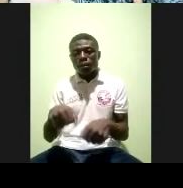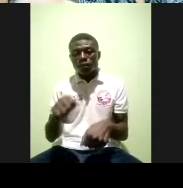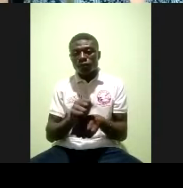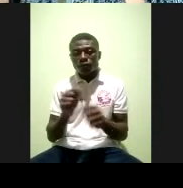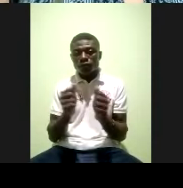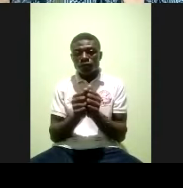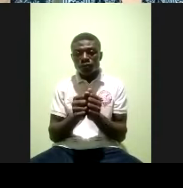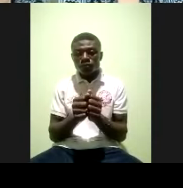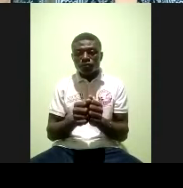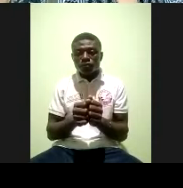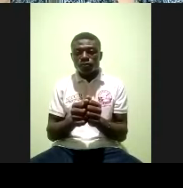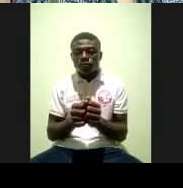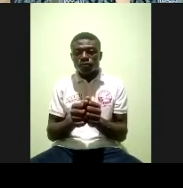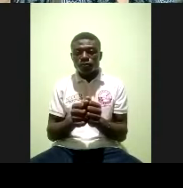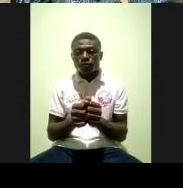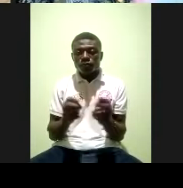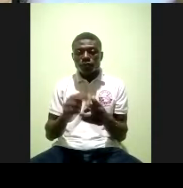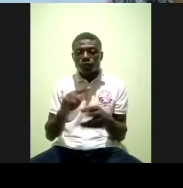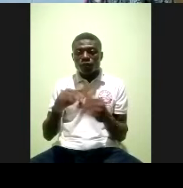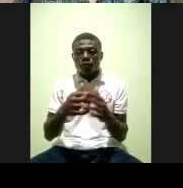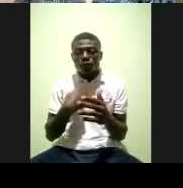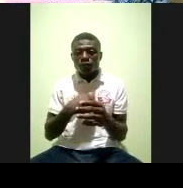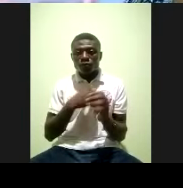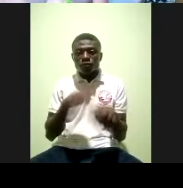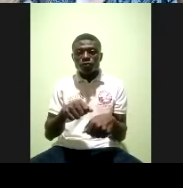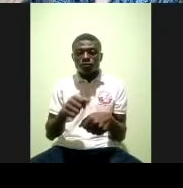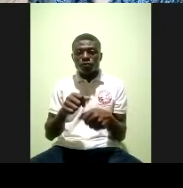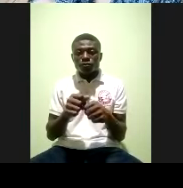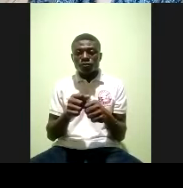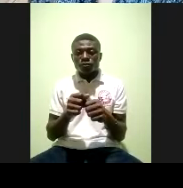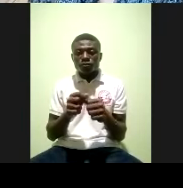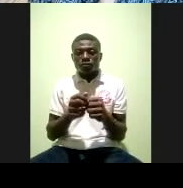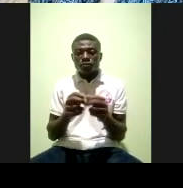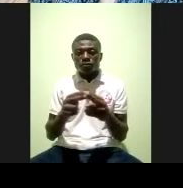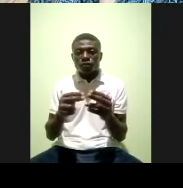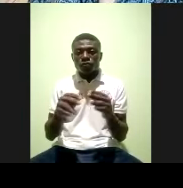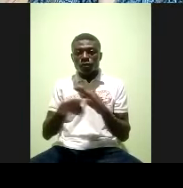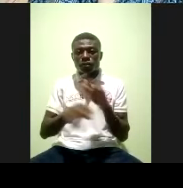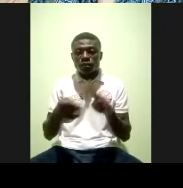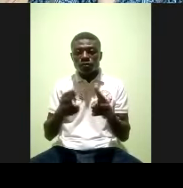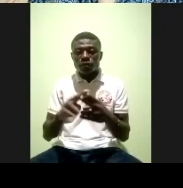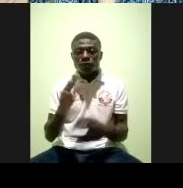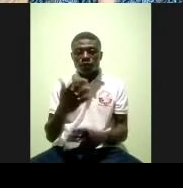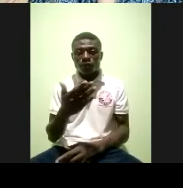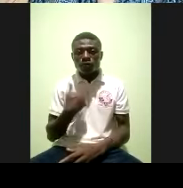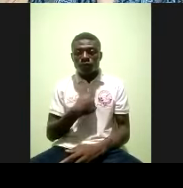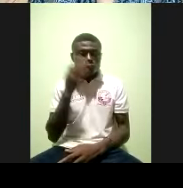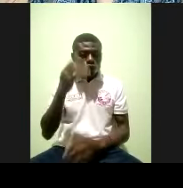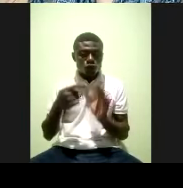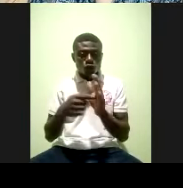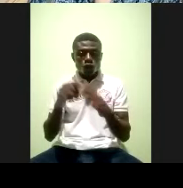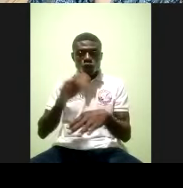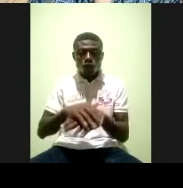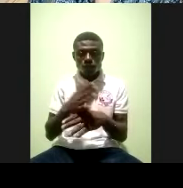So here, if like basic number facts, like I'm going to show you on this on my whiteboard.